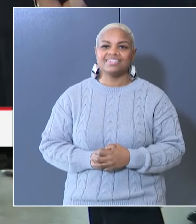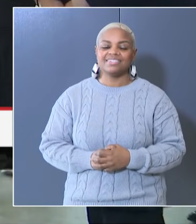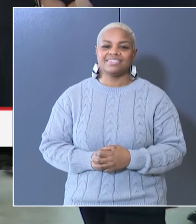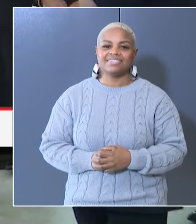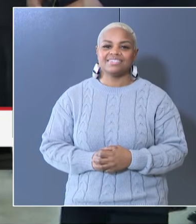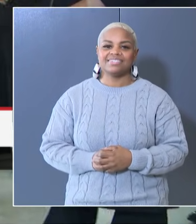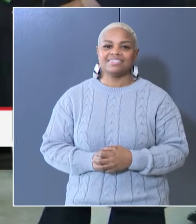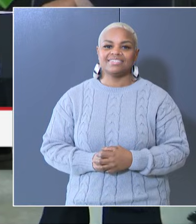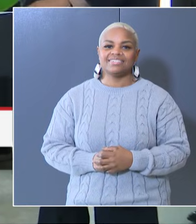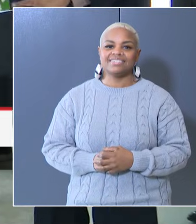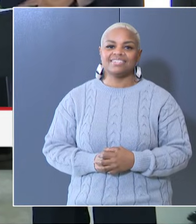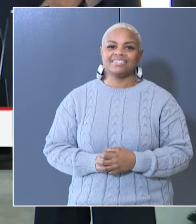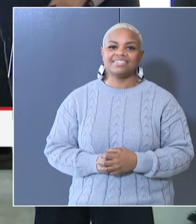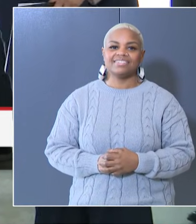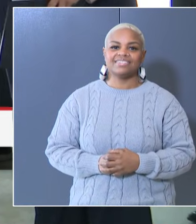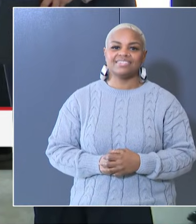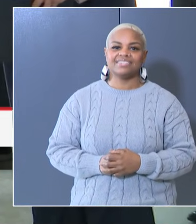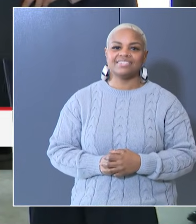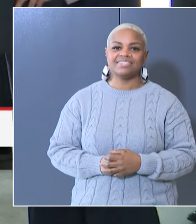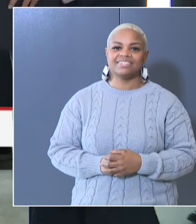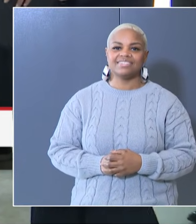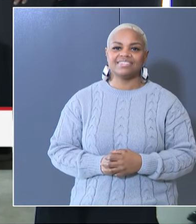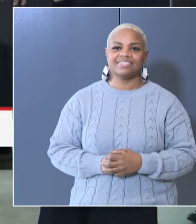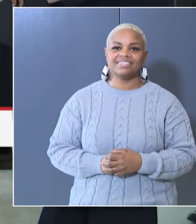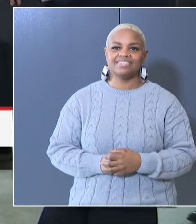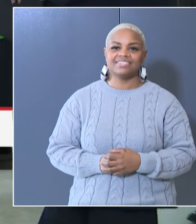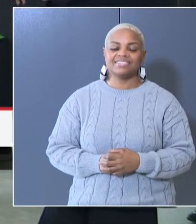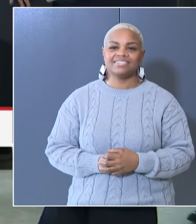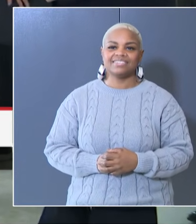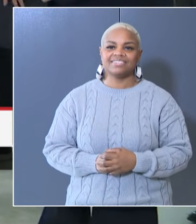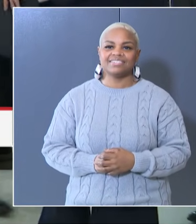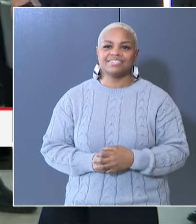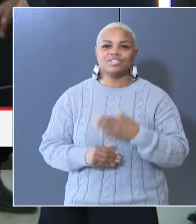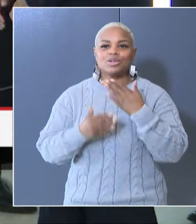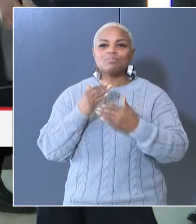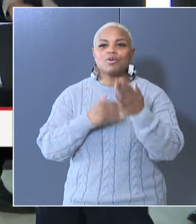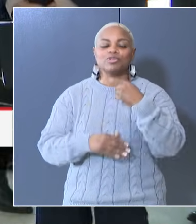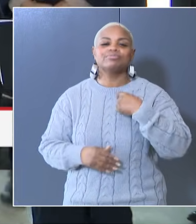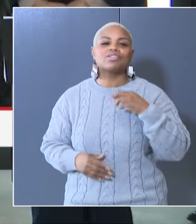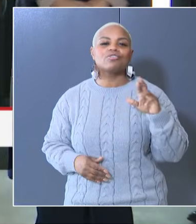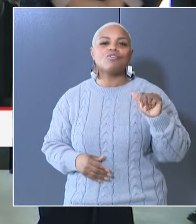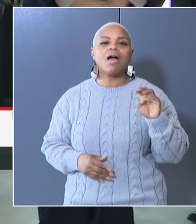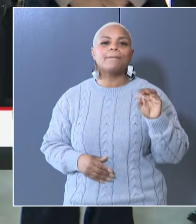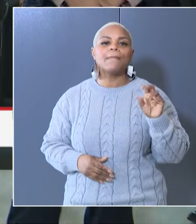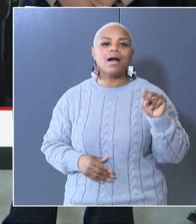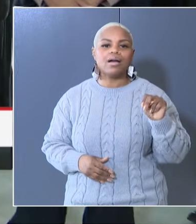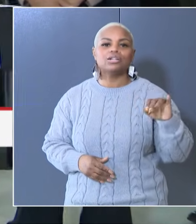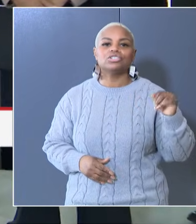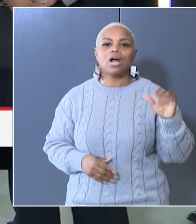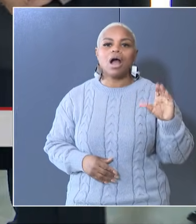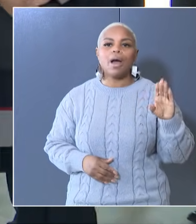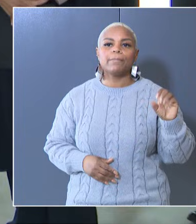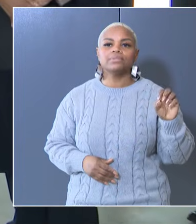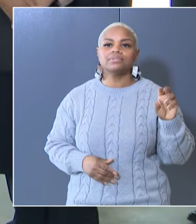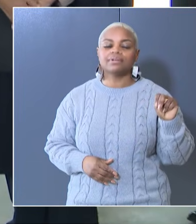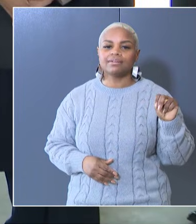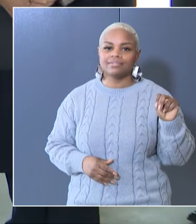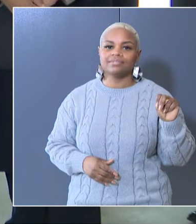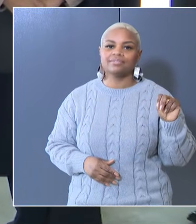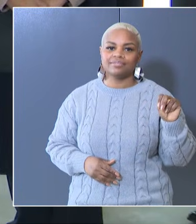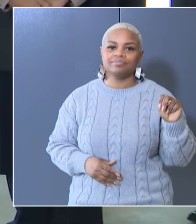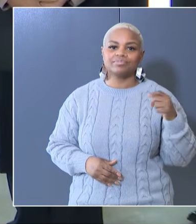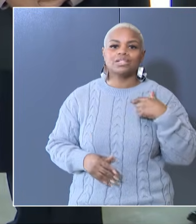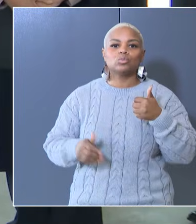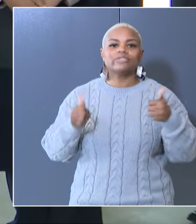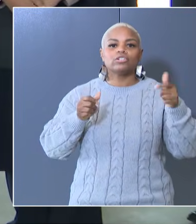Good morning, everyone. I'm Ramon Jacobson. I'm Executive Director of the LISC DC. The Local